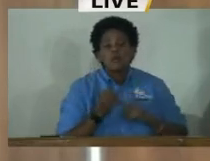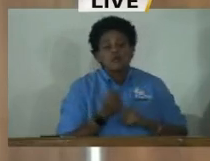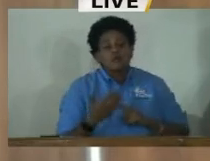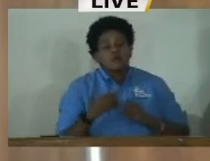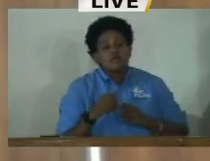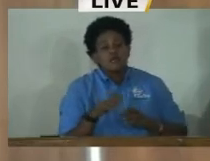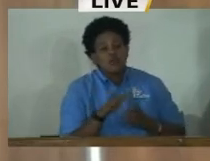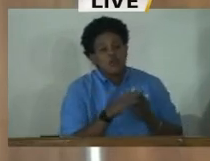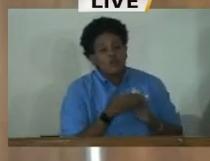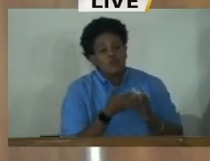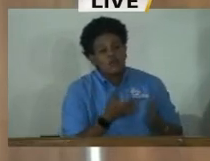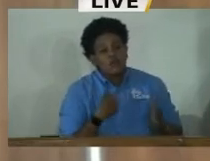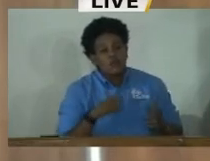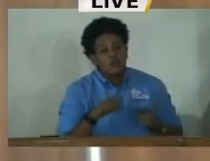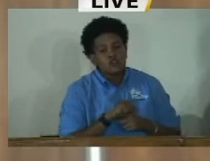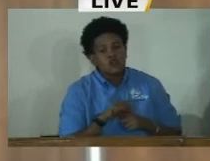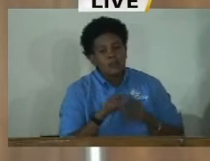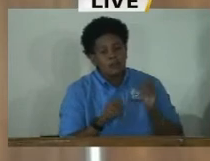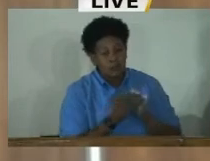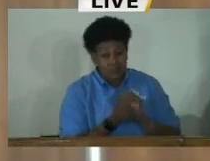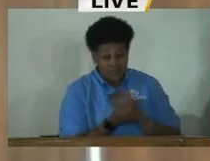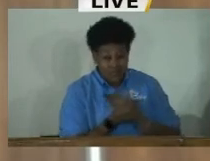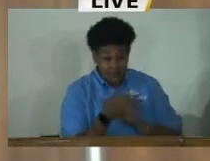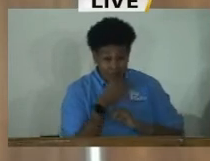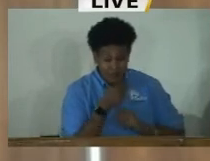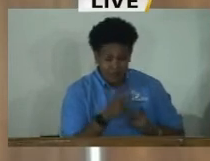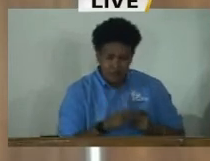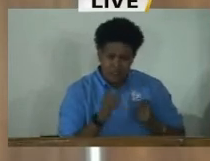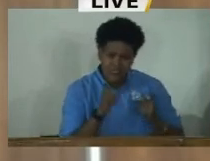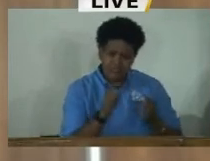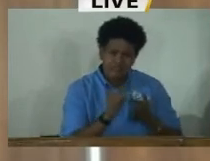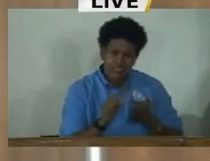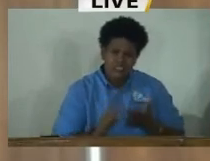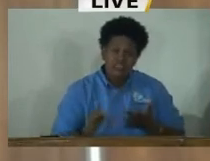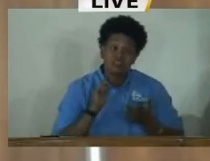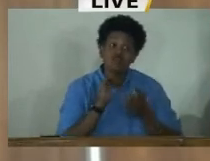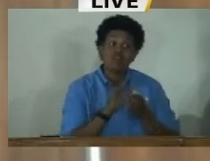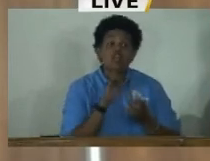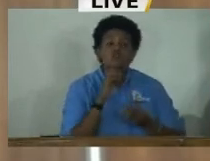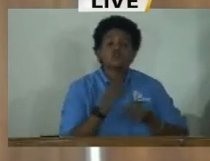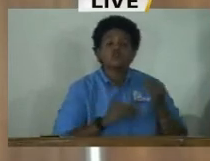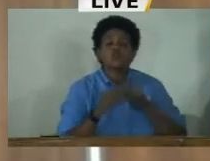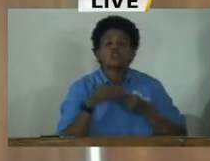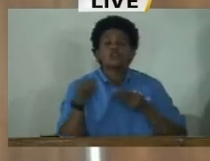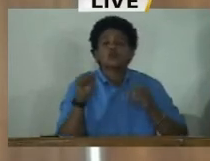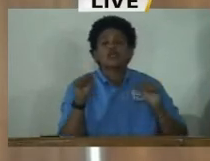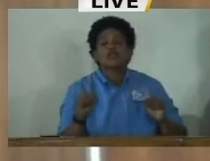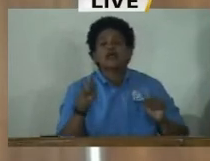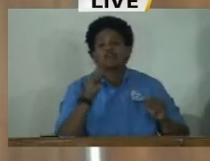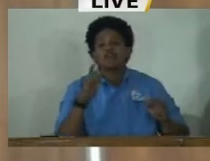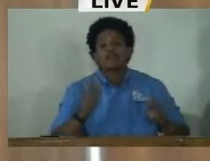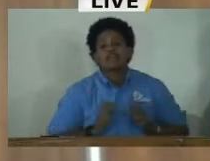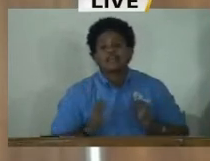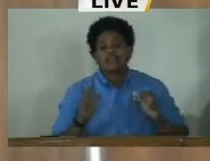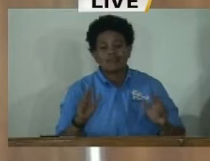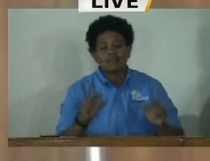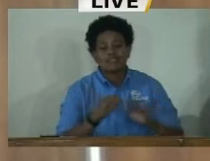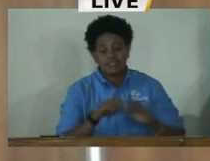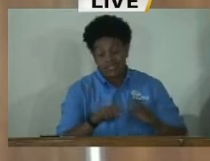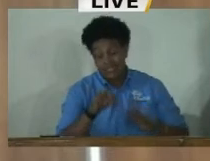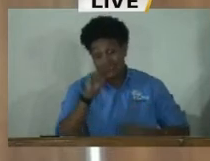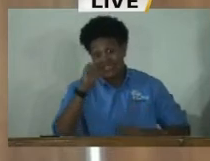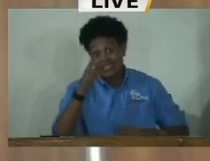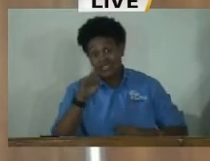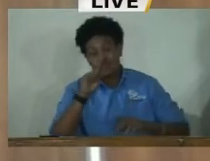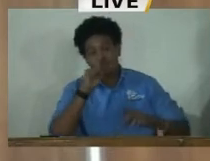We must train our people with the skill sets and give them the incentives and the tools of trade so that they can invest in these